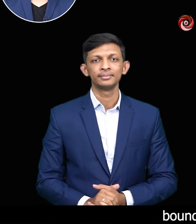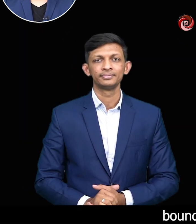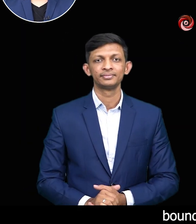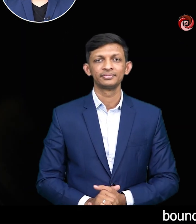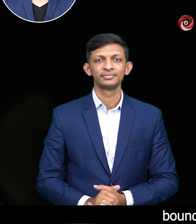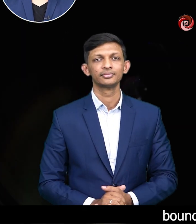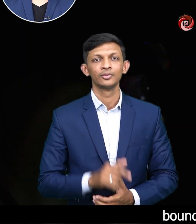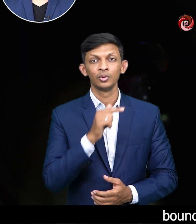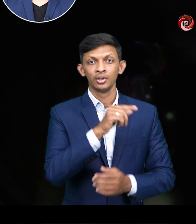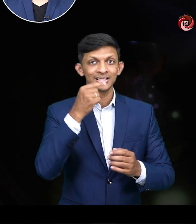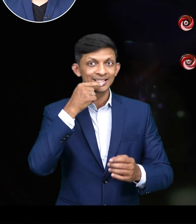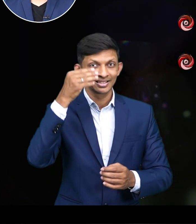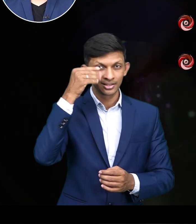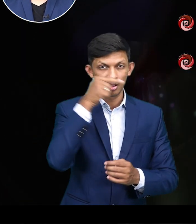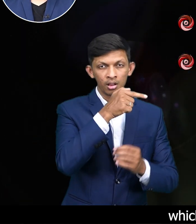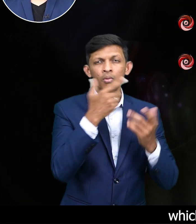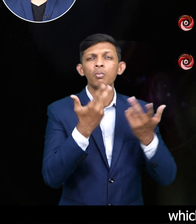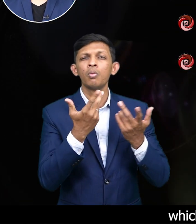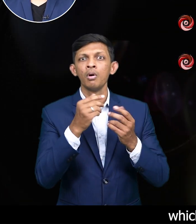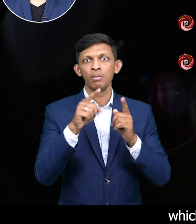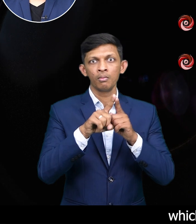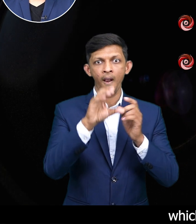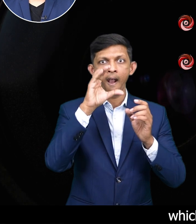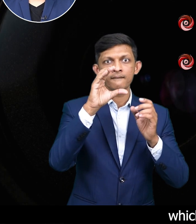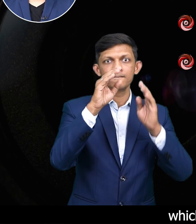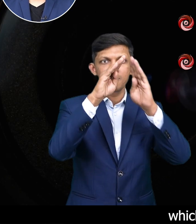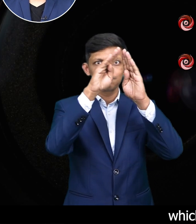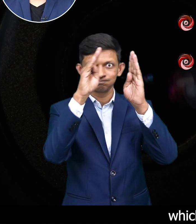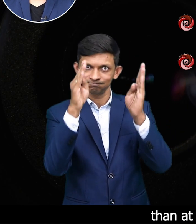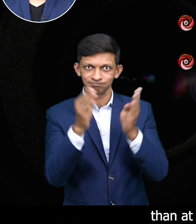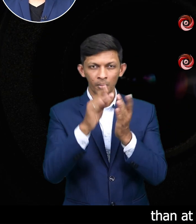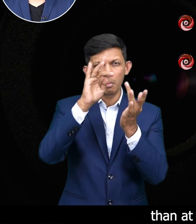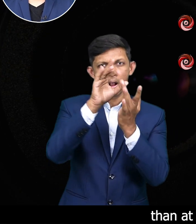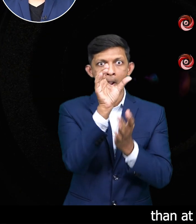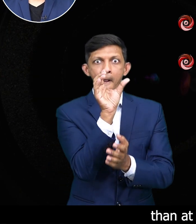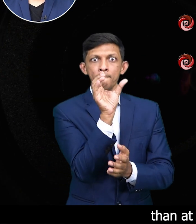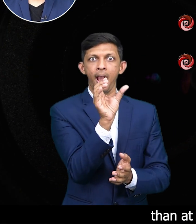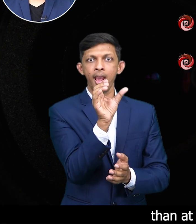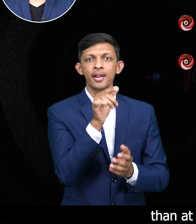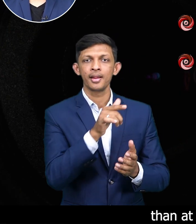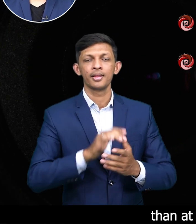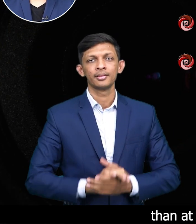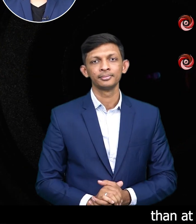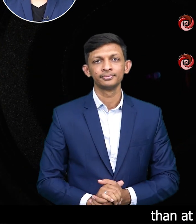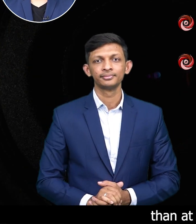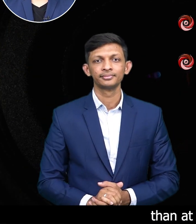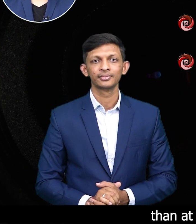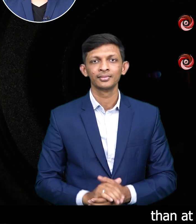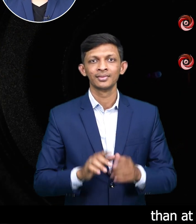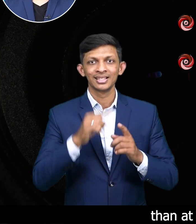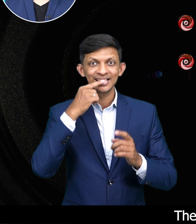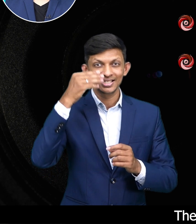spherical surfaces. The lenses, which are thicker in the middle than at the edges, are convex